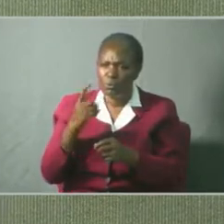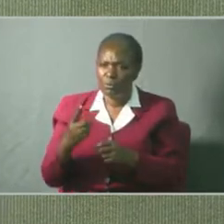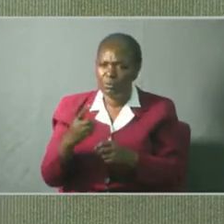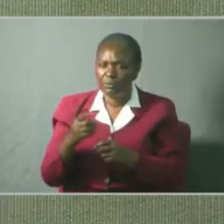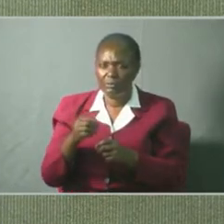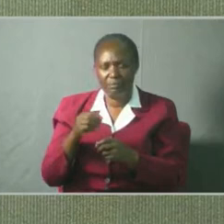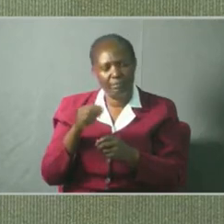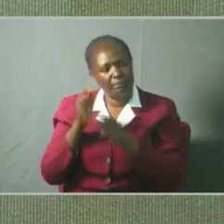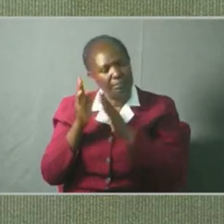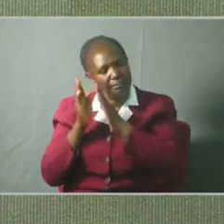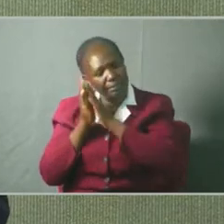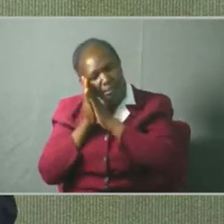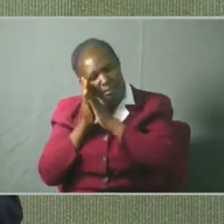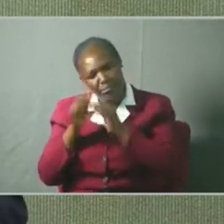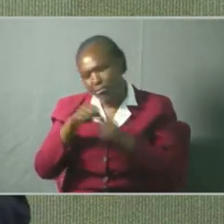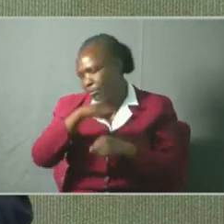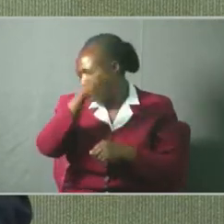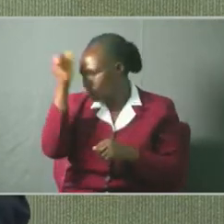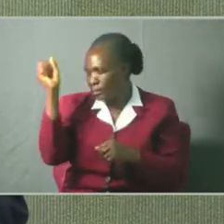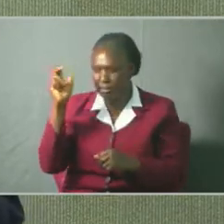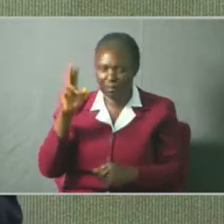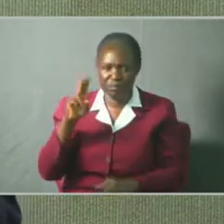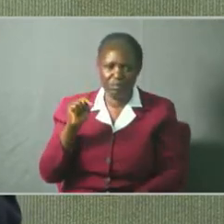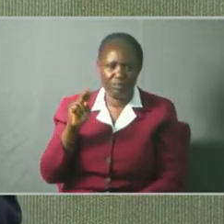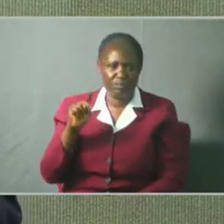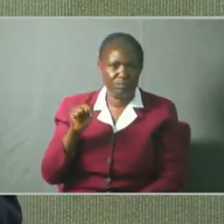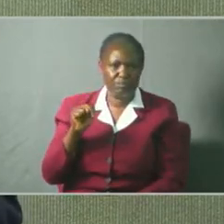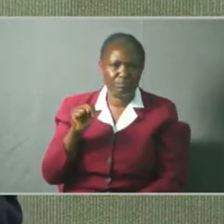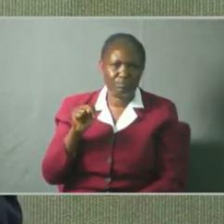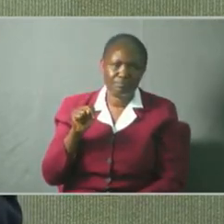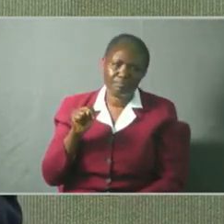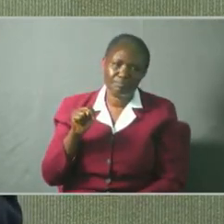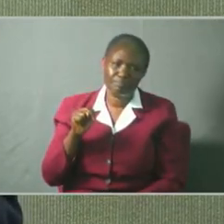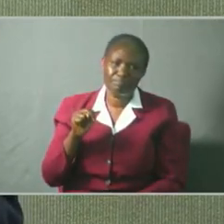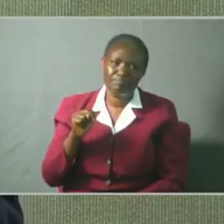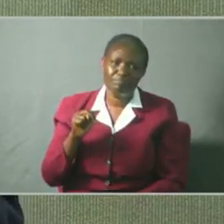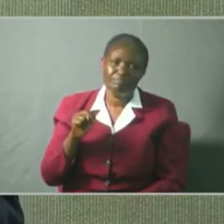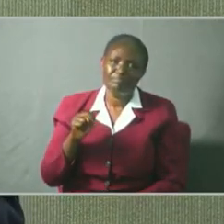Christ to be the only one who can wake them up.